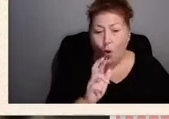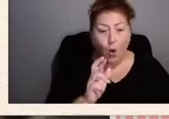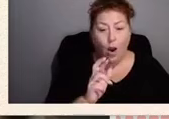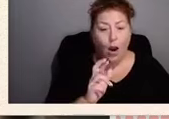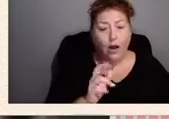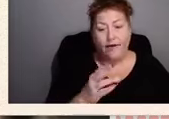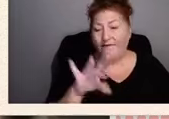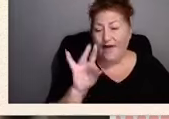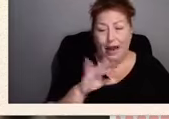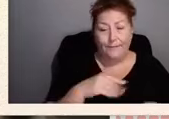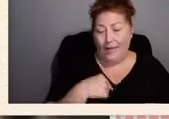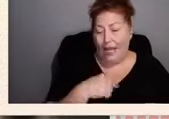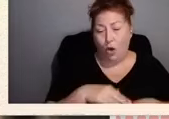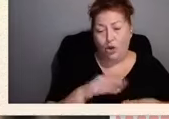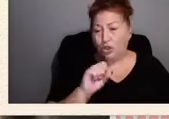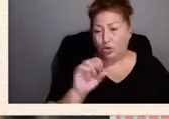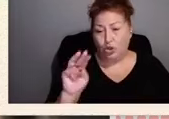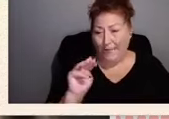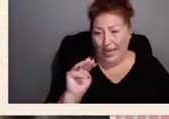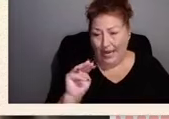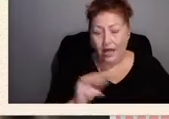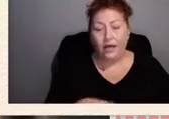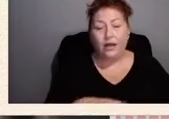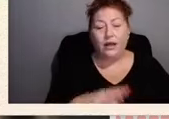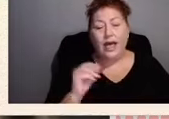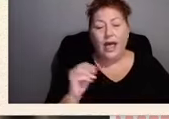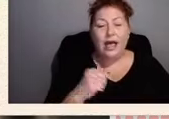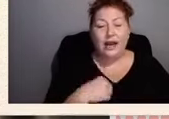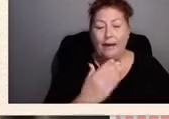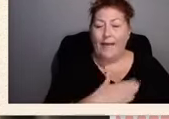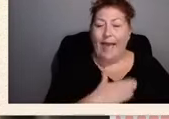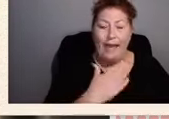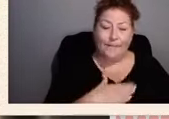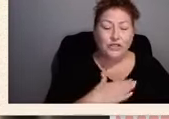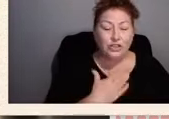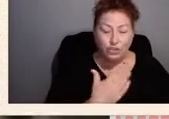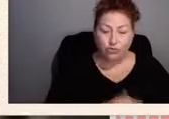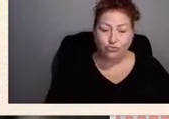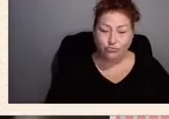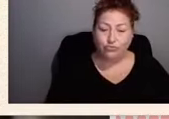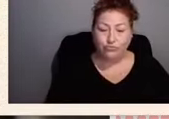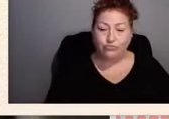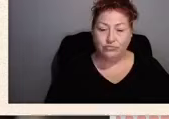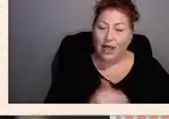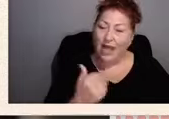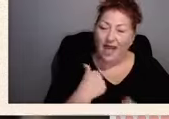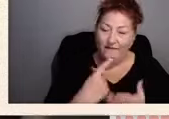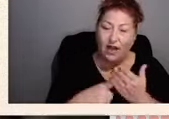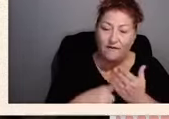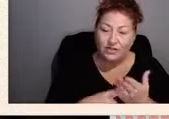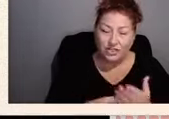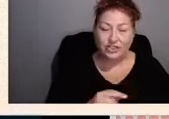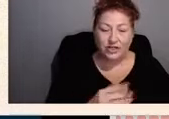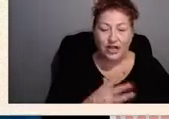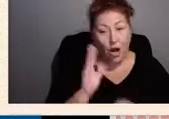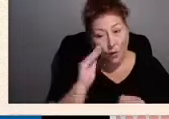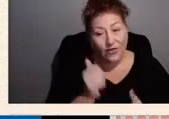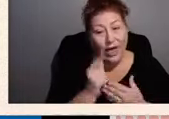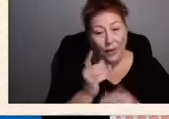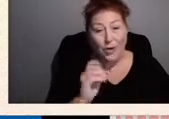media, and I'm happy to have a conversation and hopefully help you out.